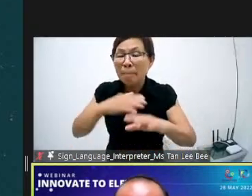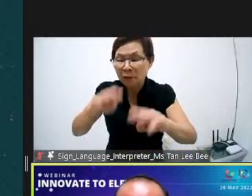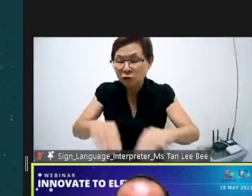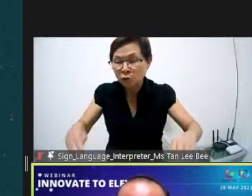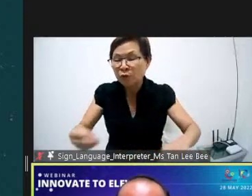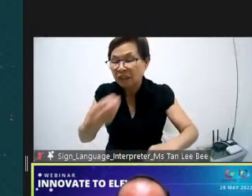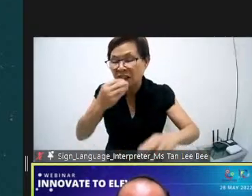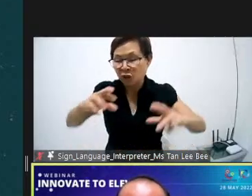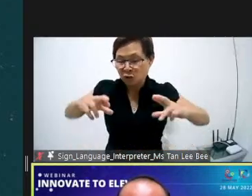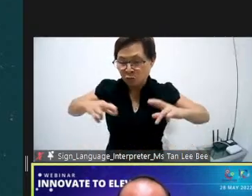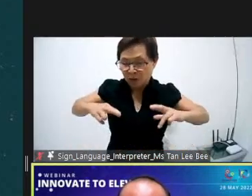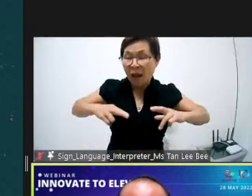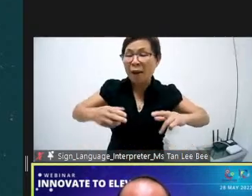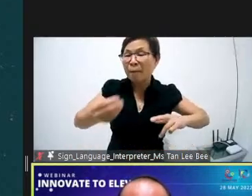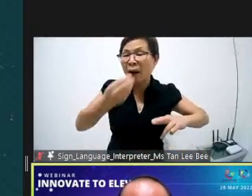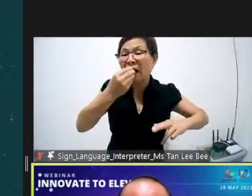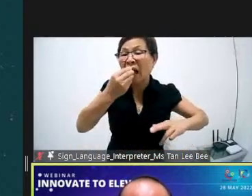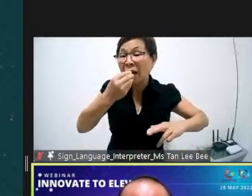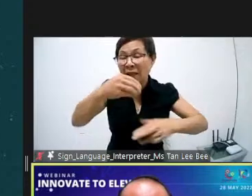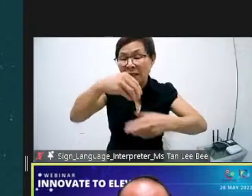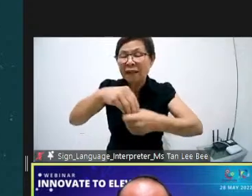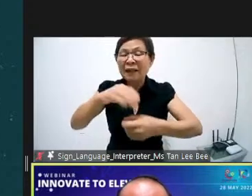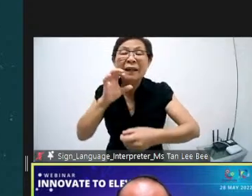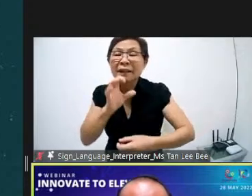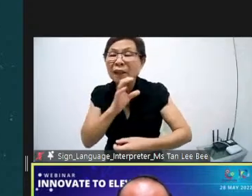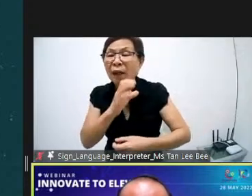rest time, my blind student will